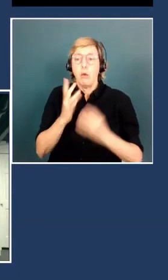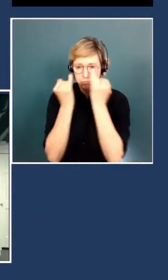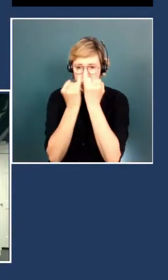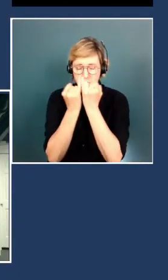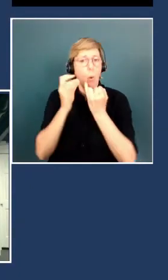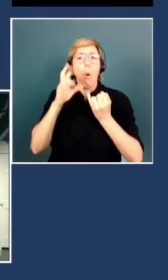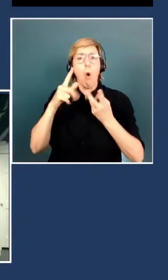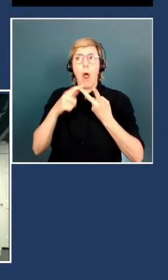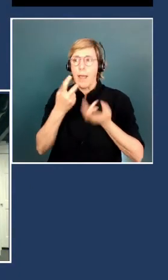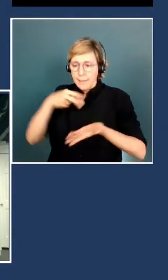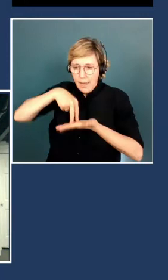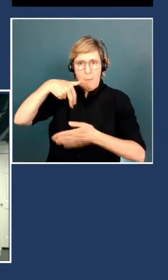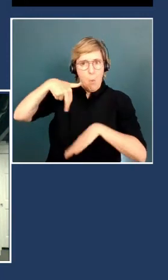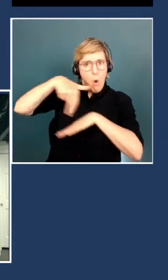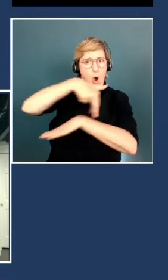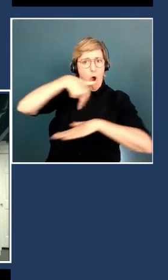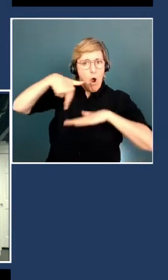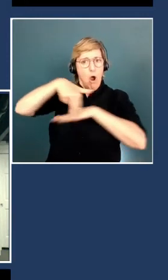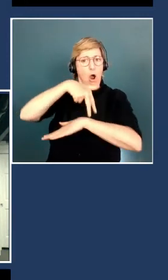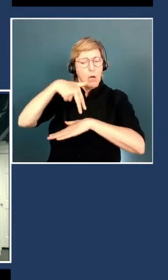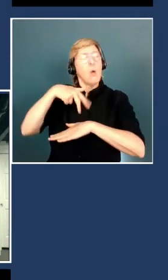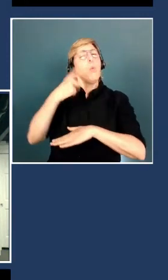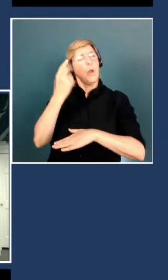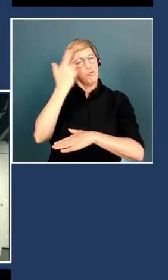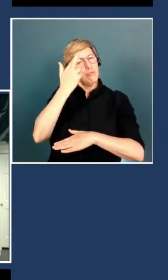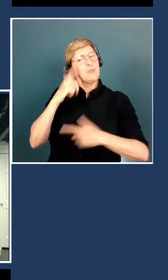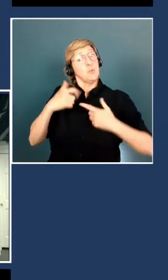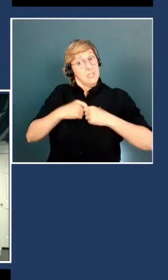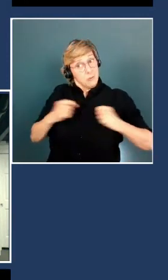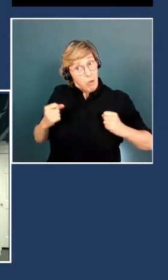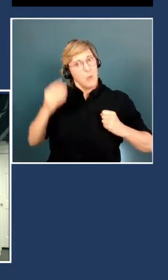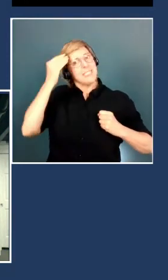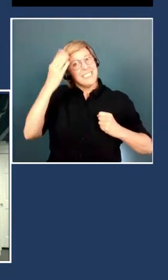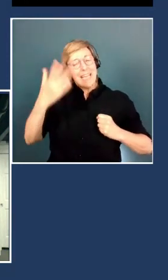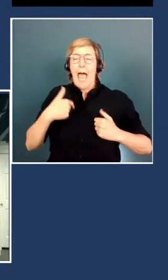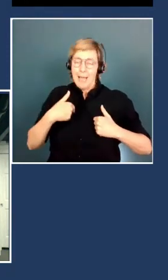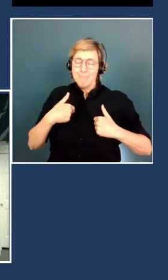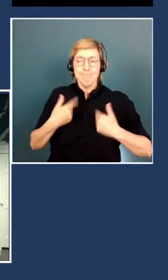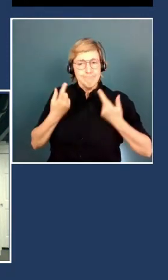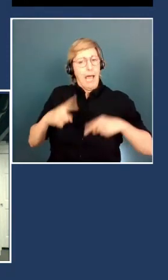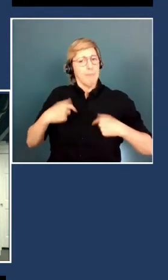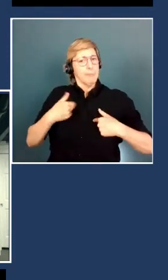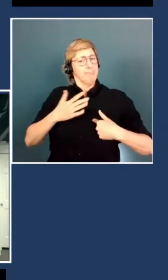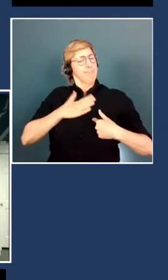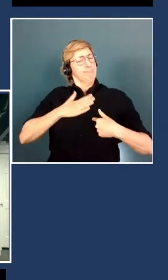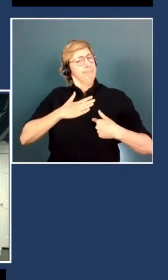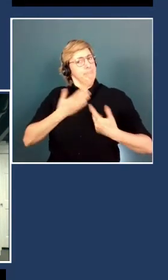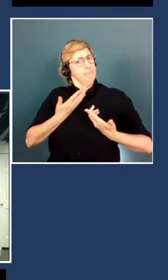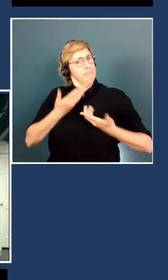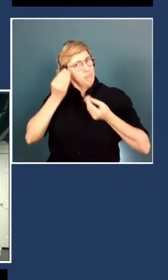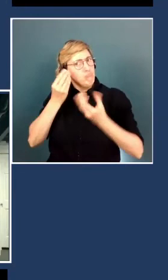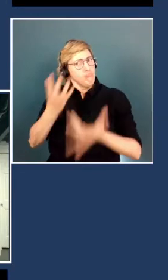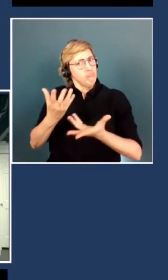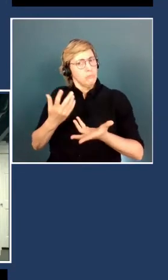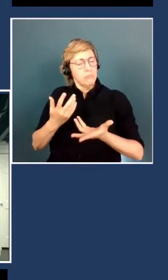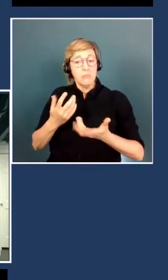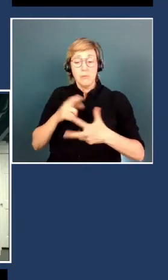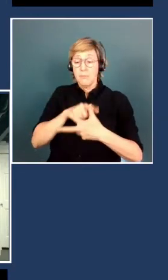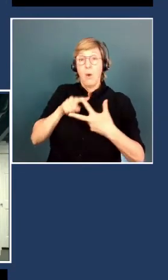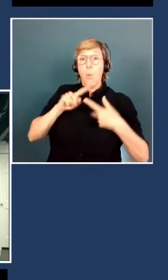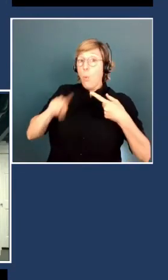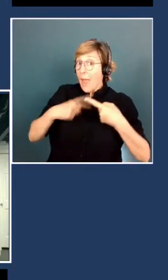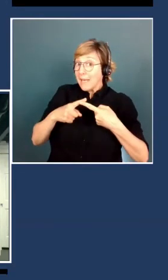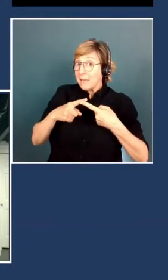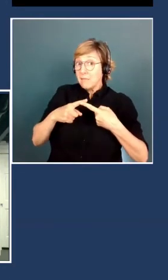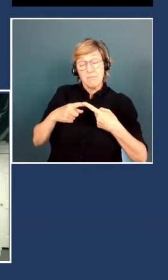why to disclose, is to eliminate those distractions and make sure it's accessible. When, I always say to do it early on and as often as you